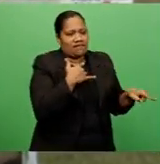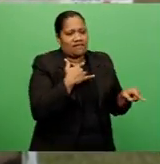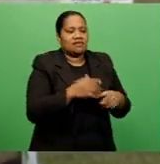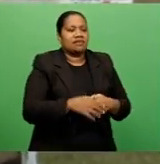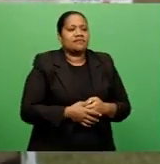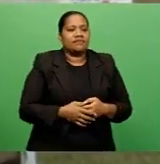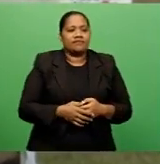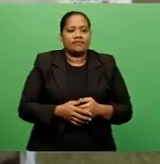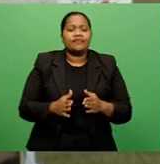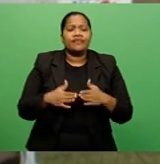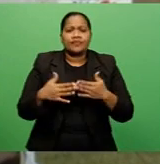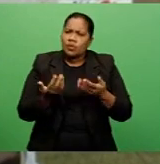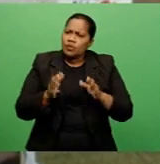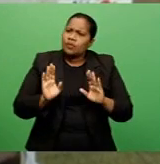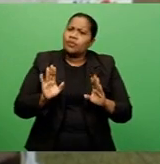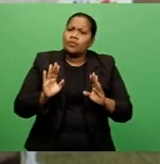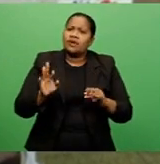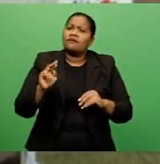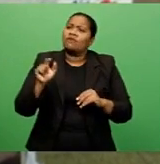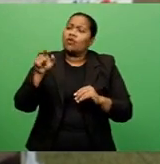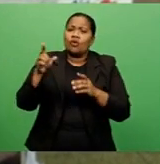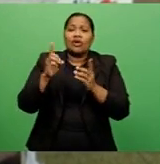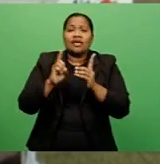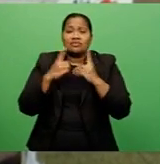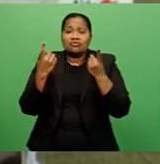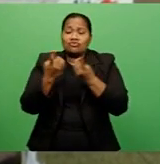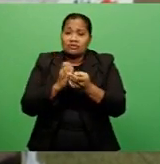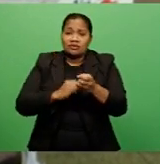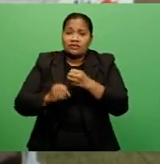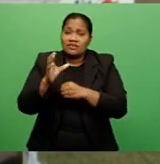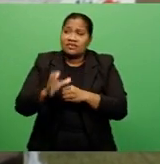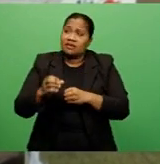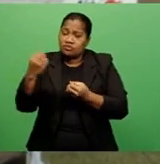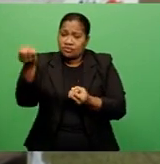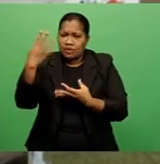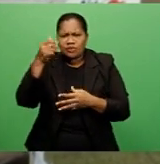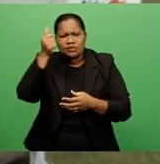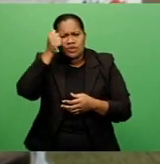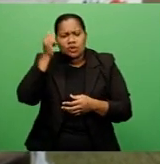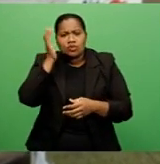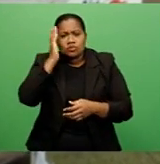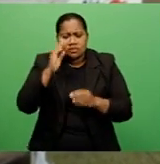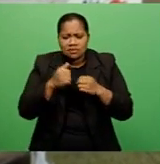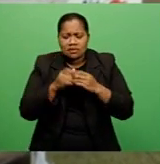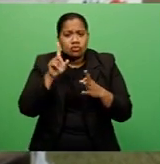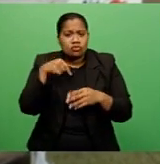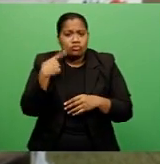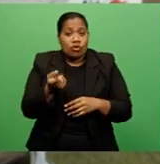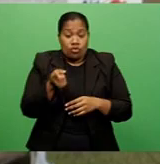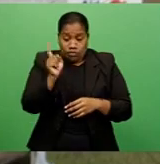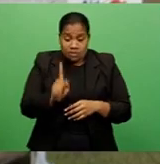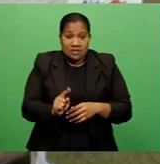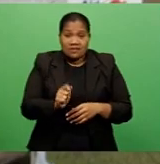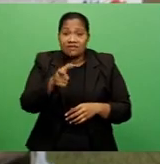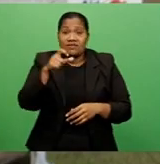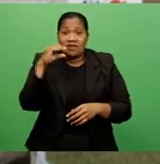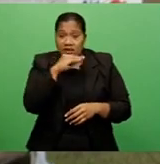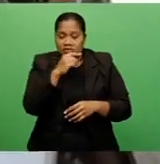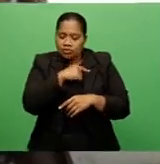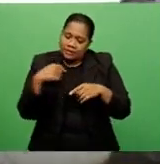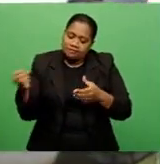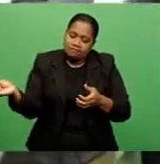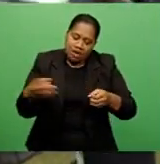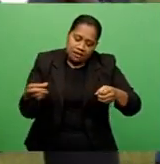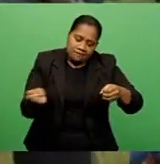We were just waiting for word from the district officer because we know that school has to start tomorrow. After lunch today, we started packing and